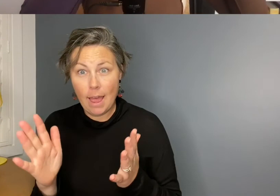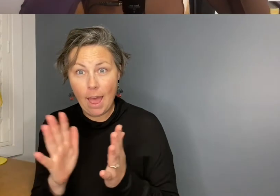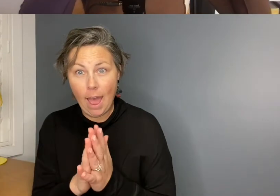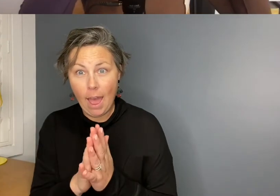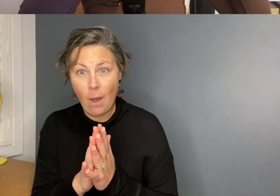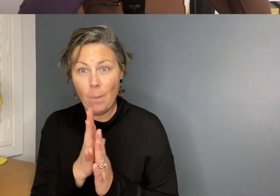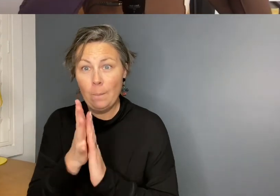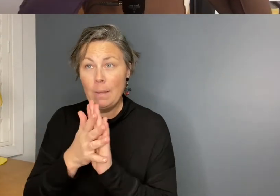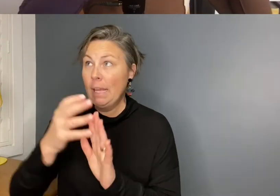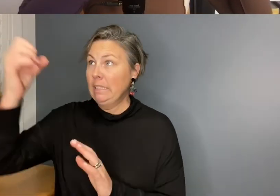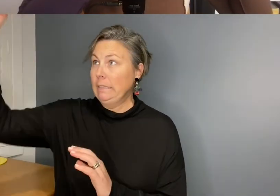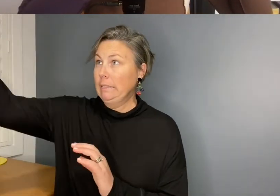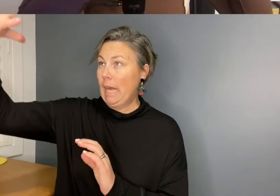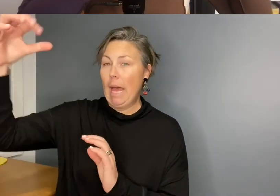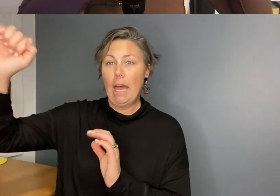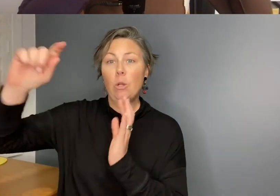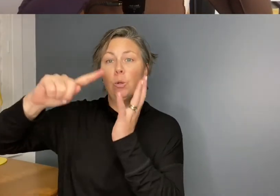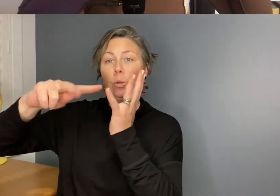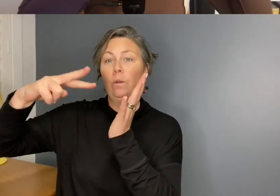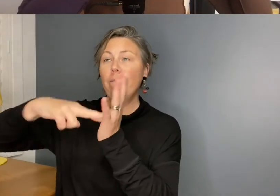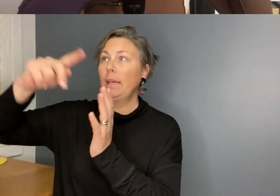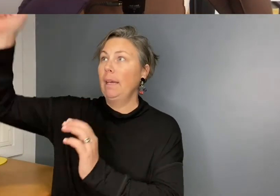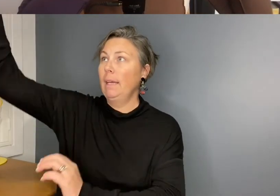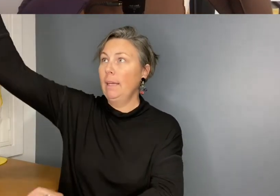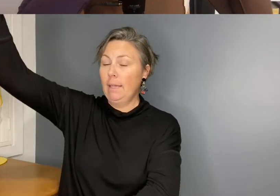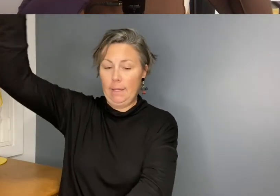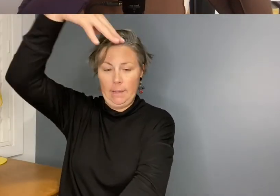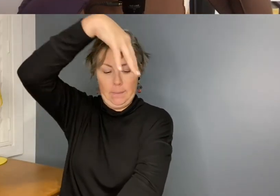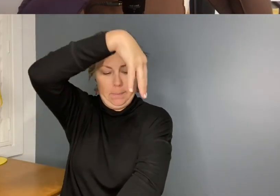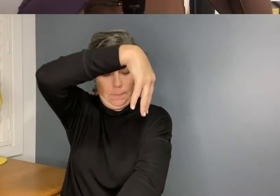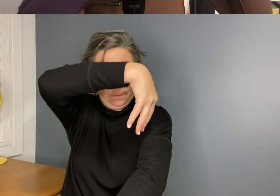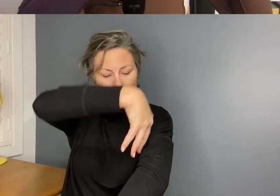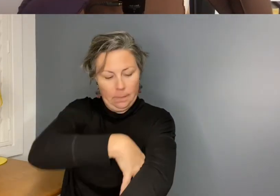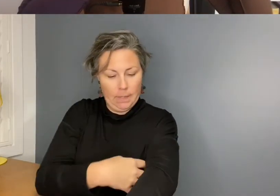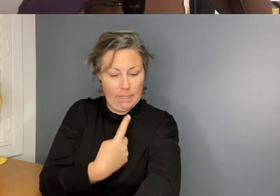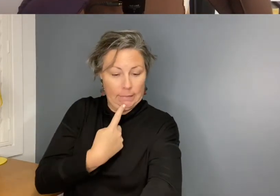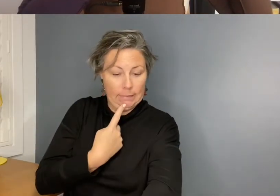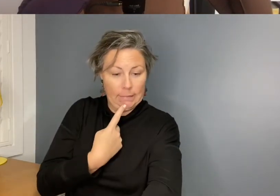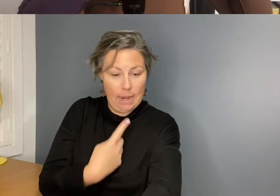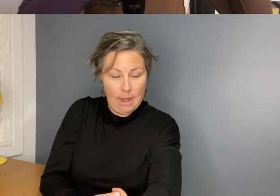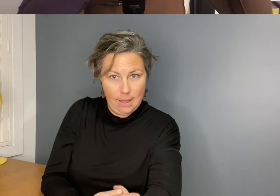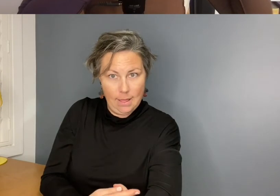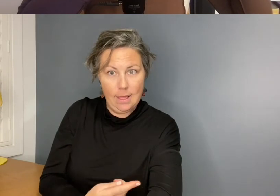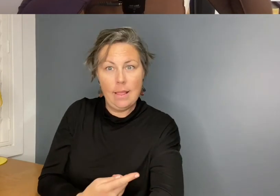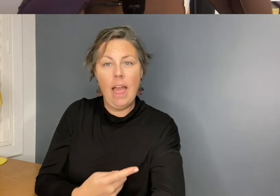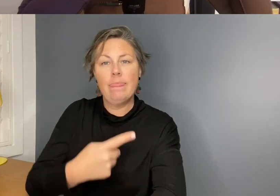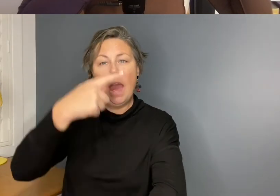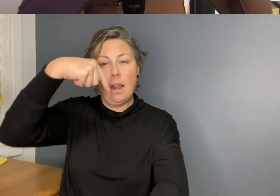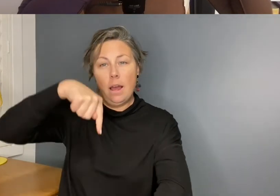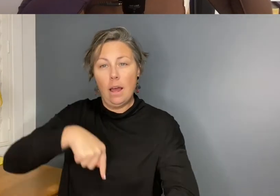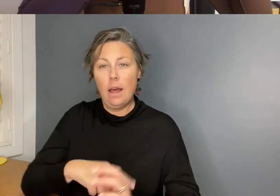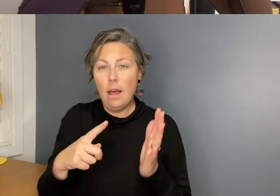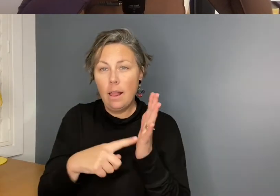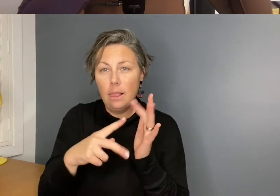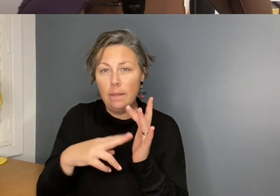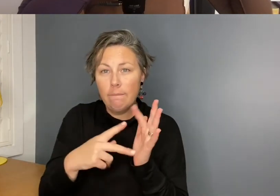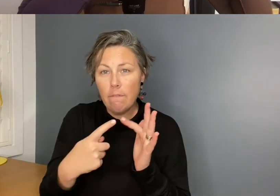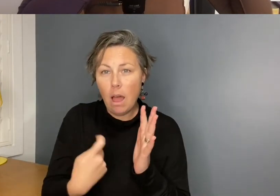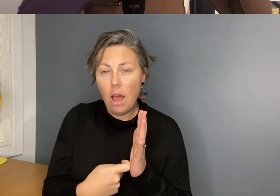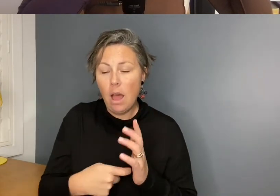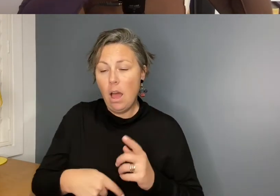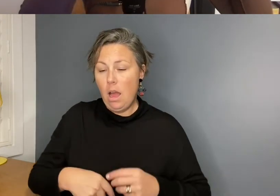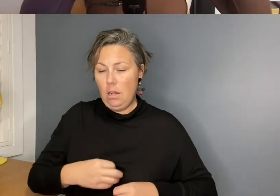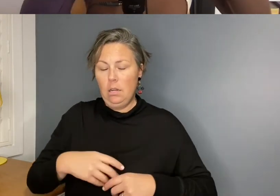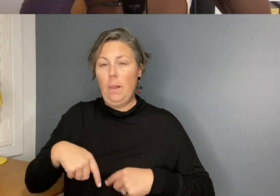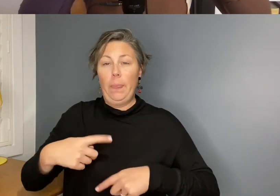that, where the initial substance then has to pass through the liver, where specific enzymes then act on it and convert it into active vitamin D.